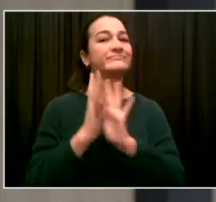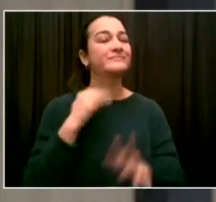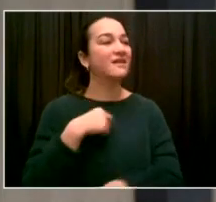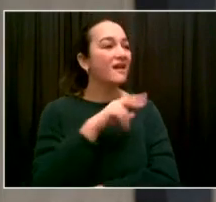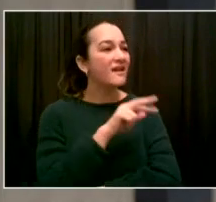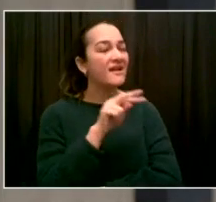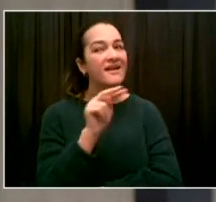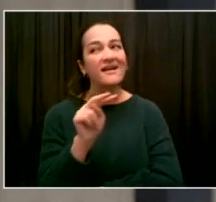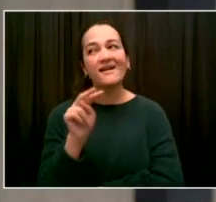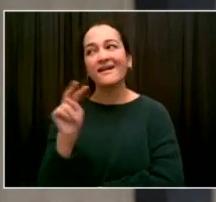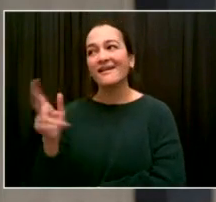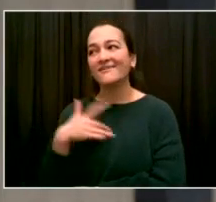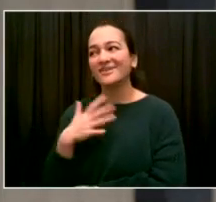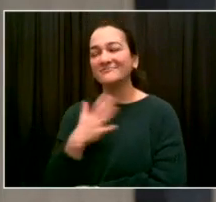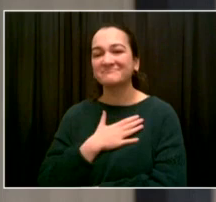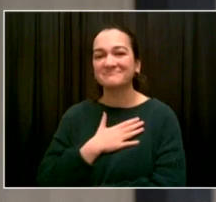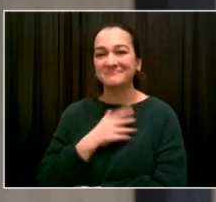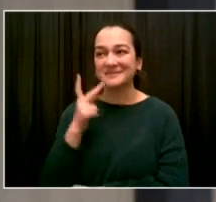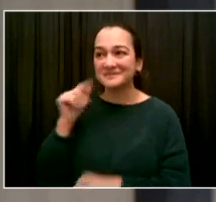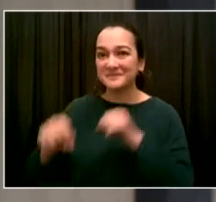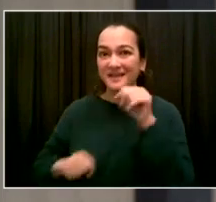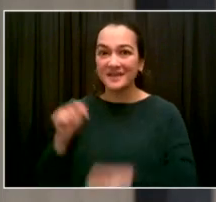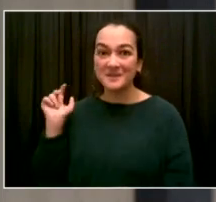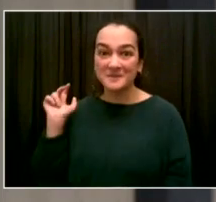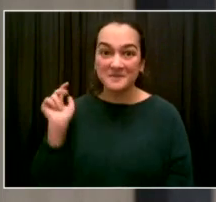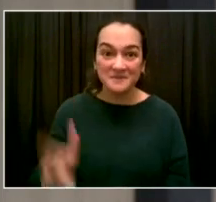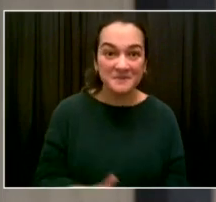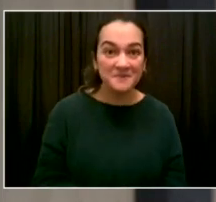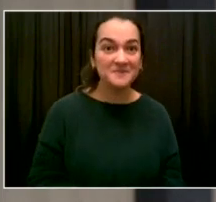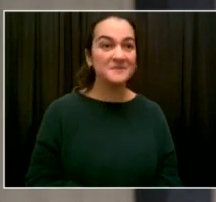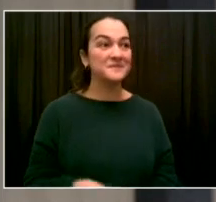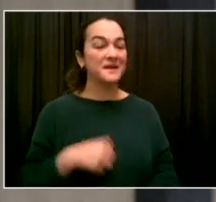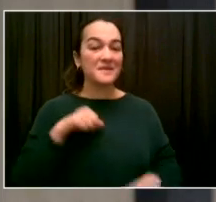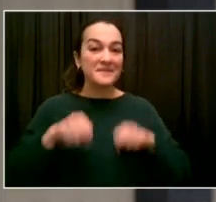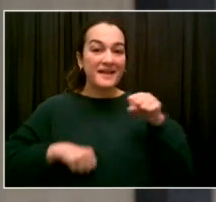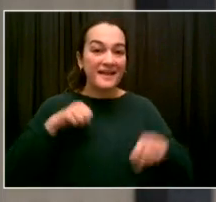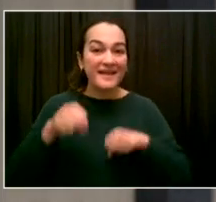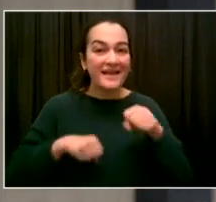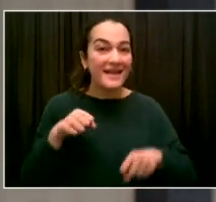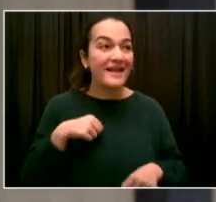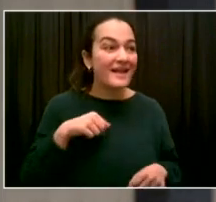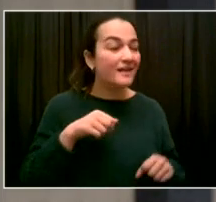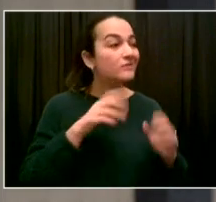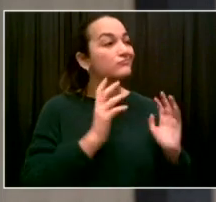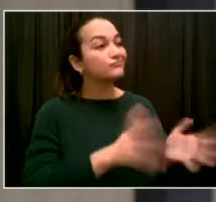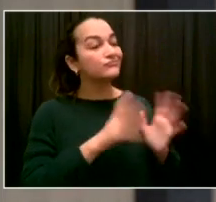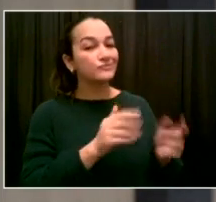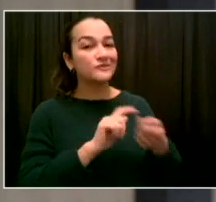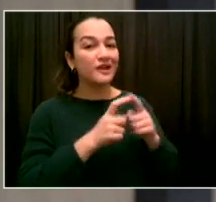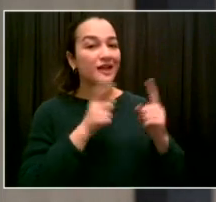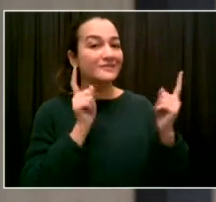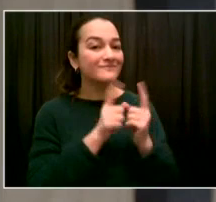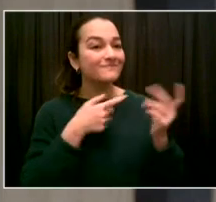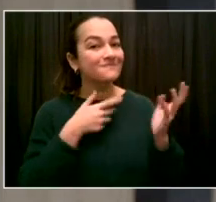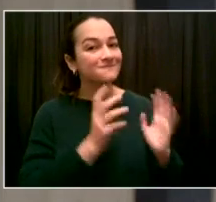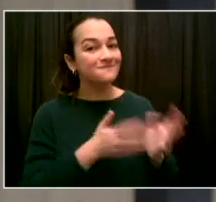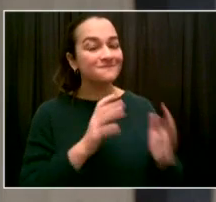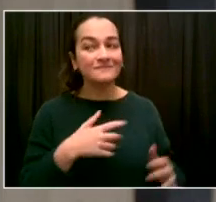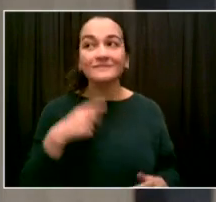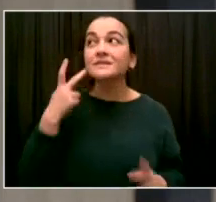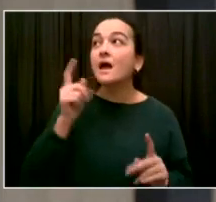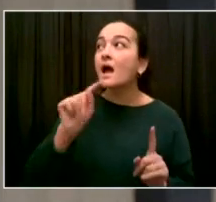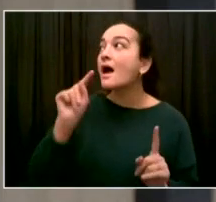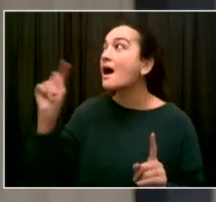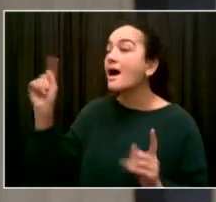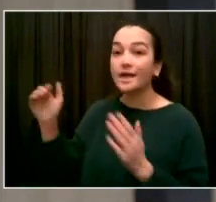before. It's just an amazing, amazing place. And so anytime New York's needed help, I've tried to